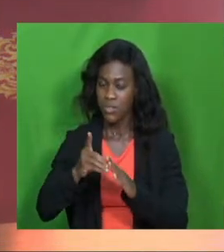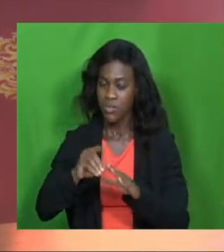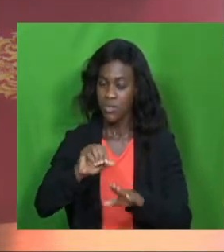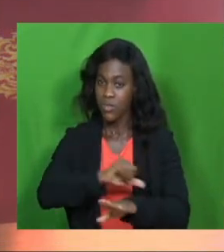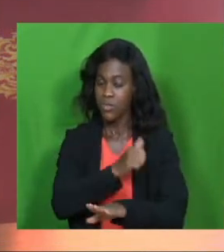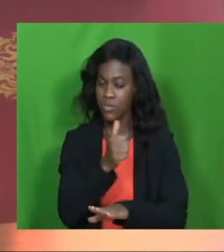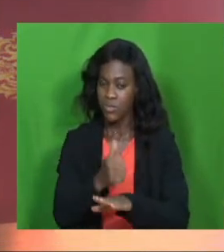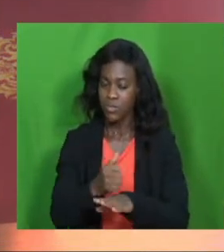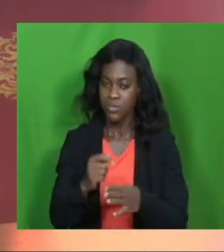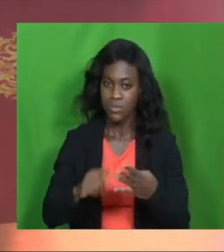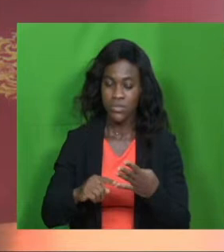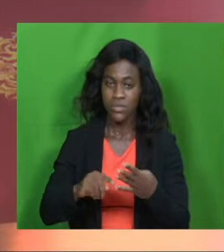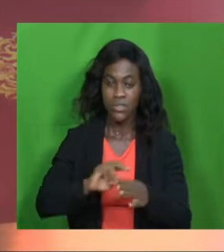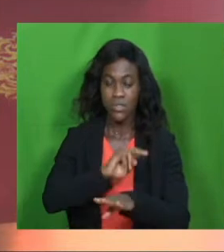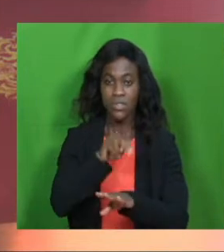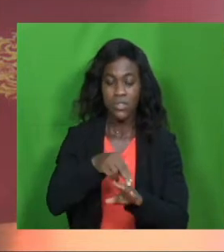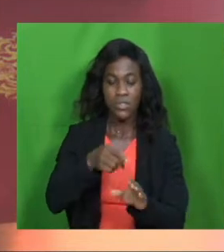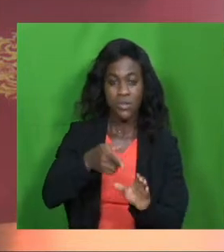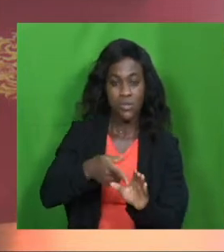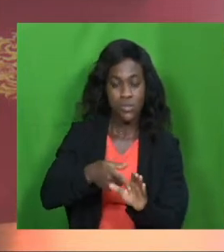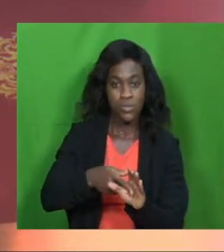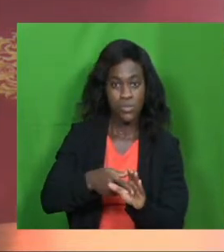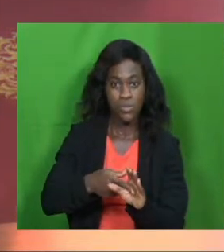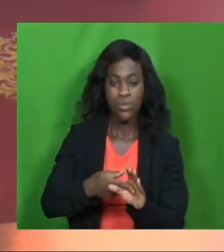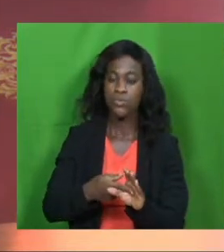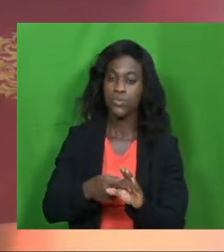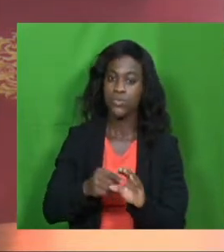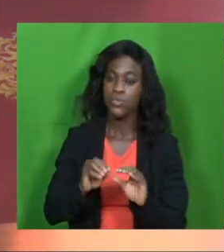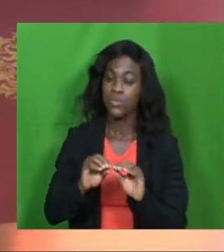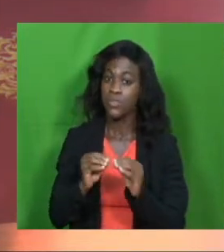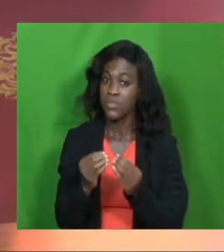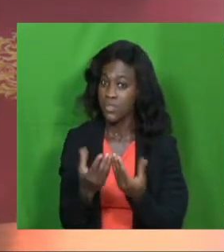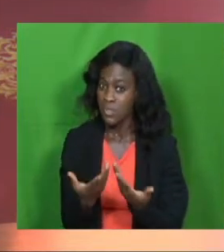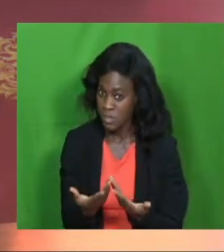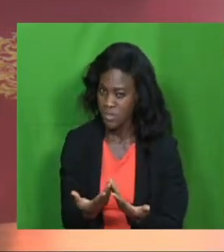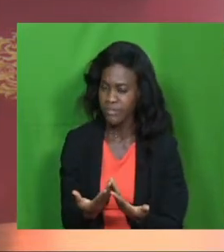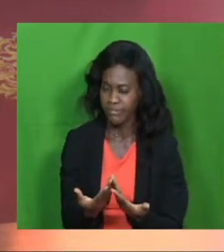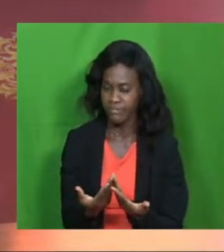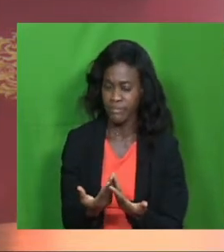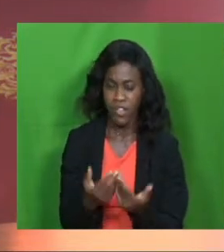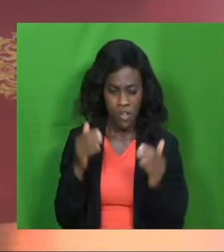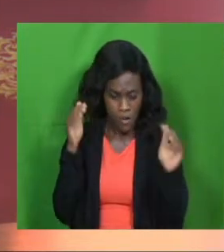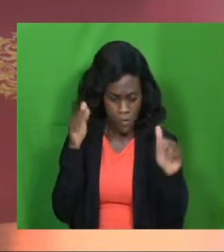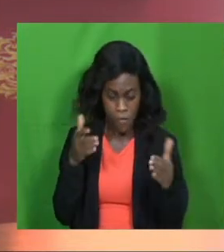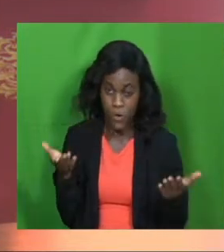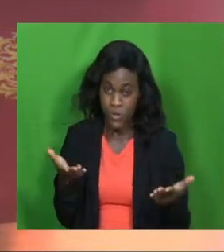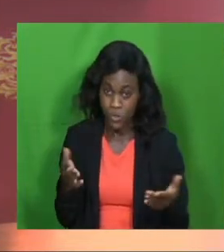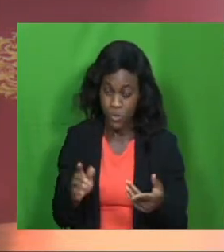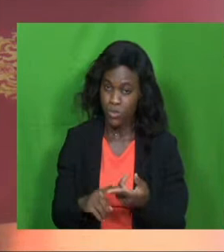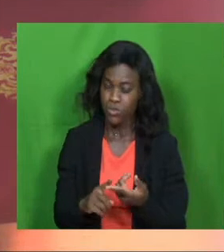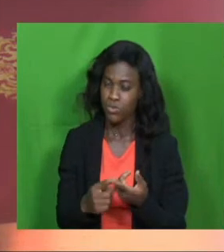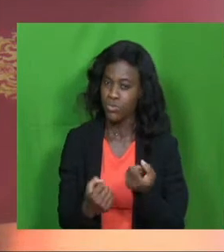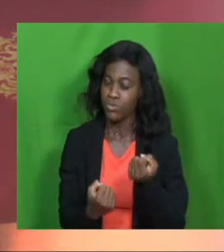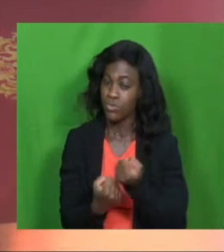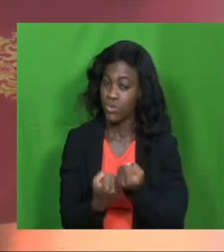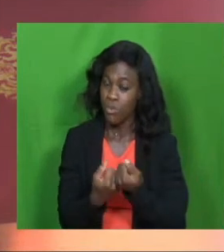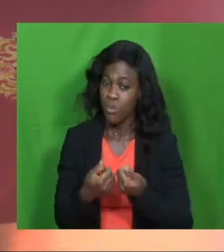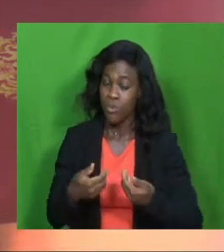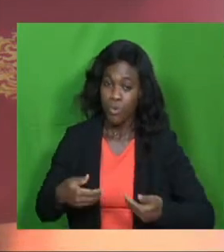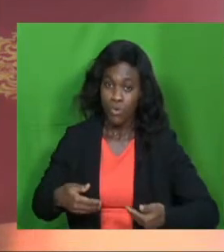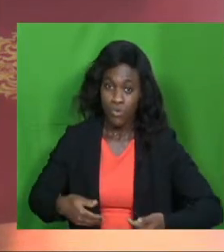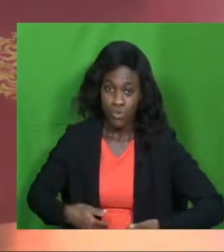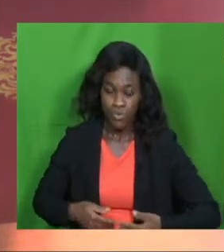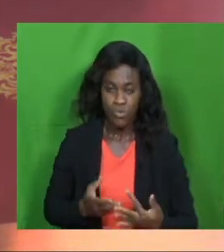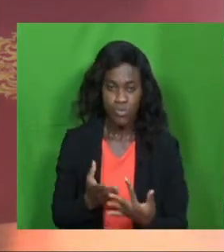Petroleum Corporation. The major objectives were to improve youth development through sports and entrepreneurship